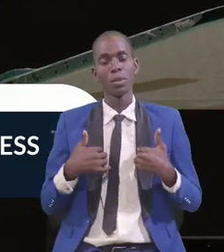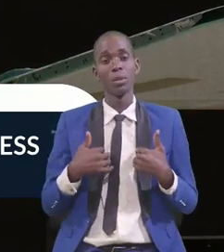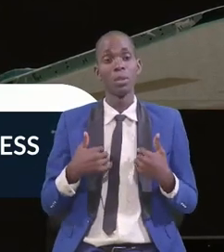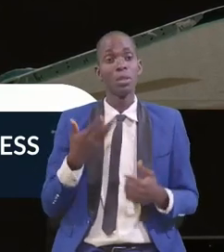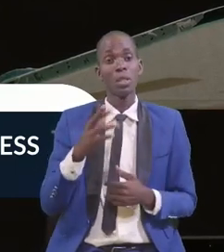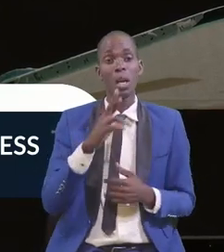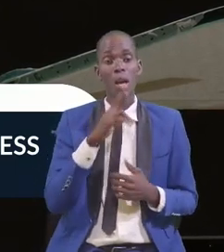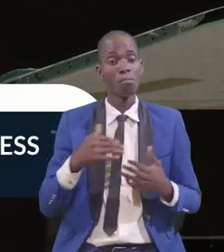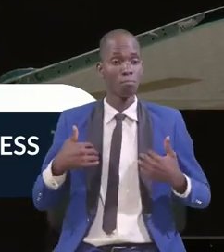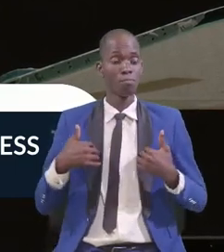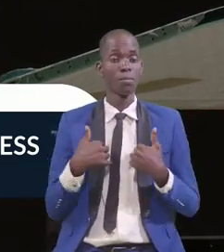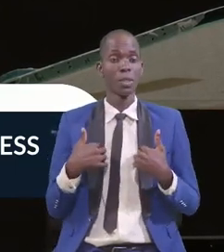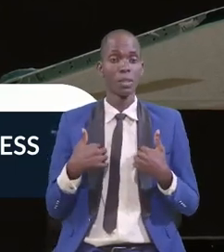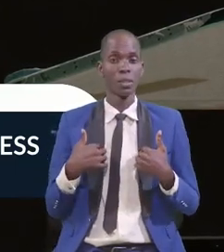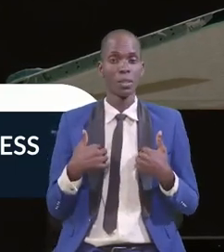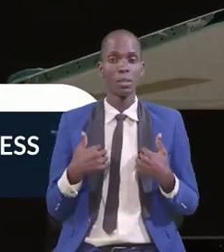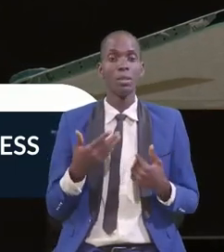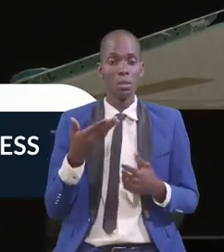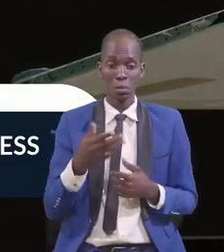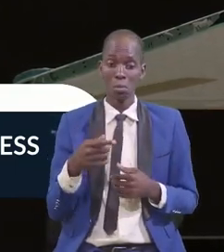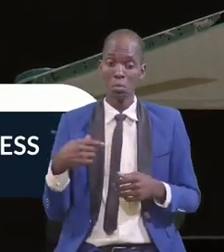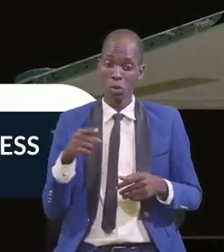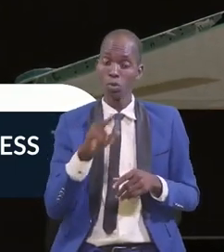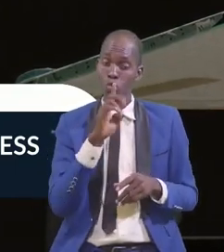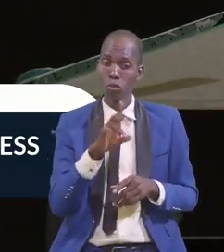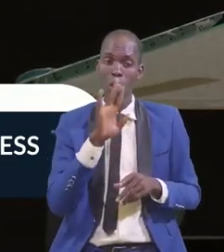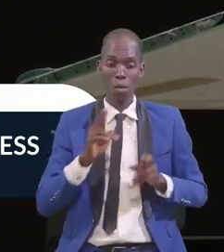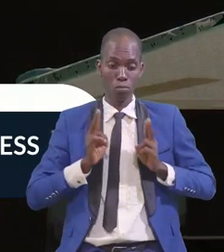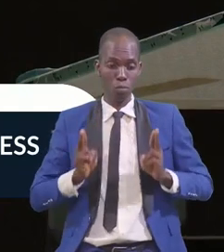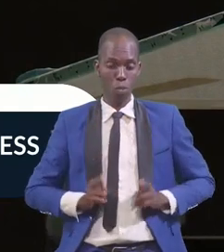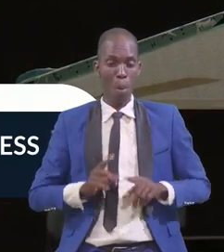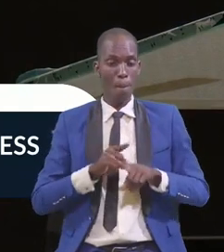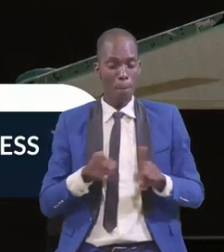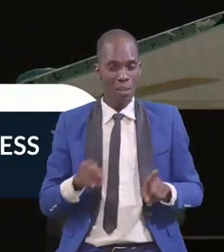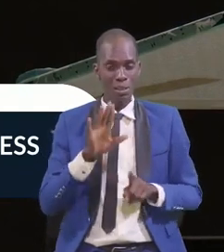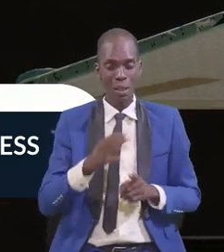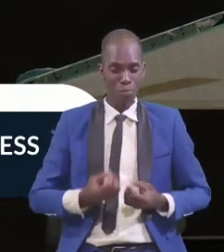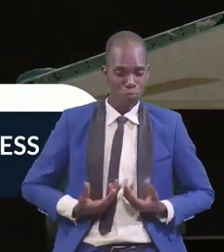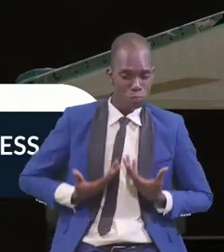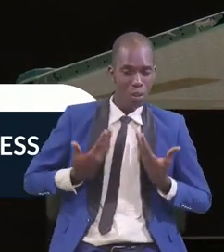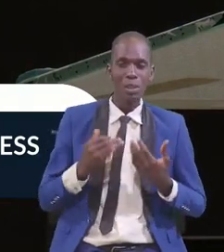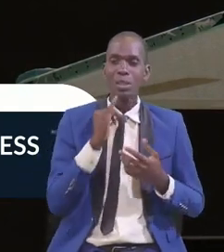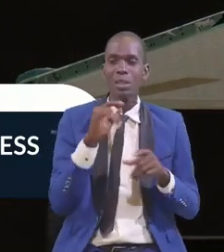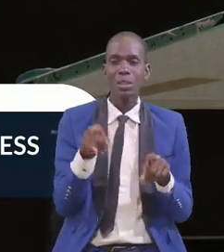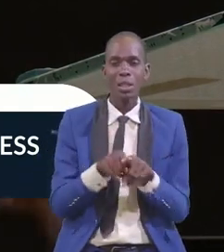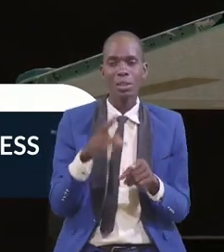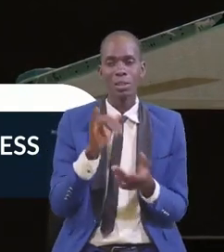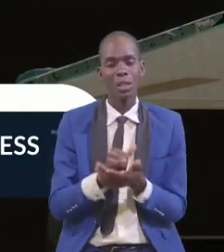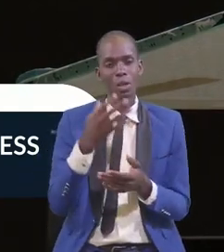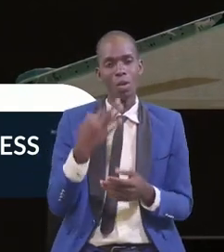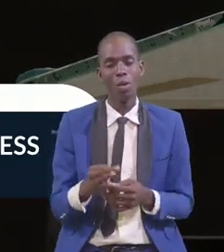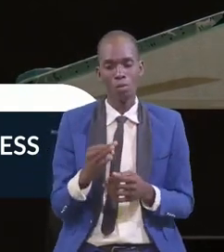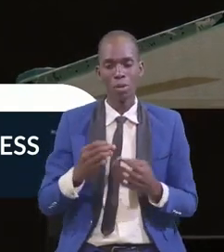are beasts, they are men, but their passion is like the passion of the beast. There